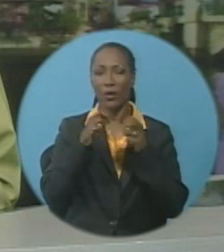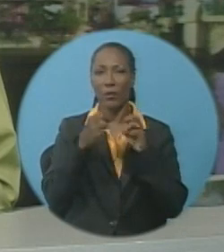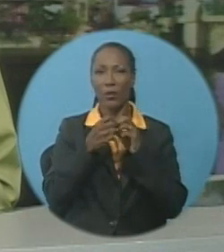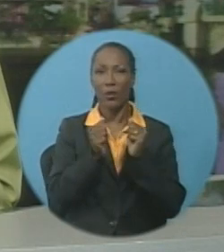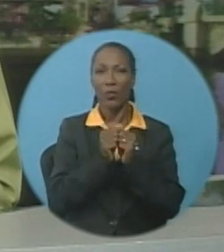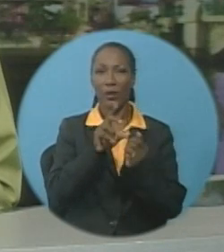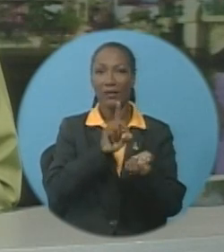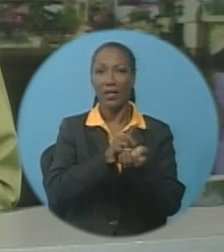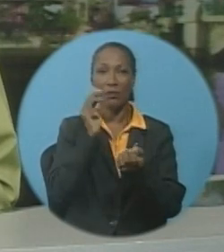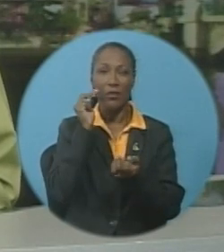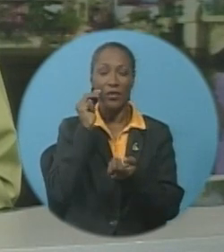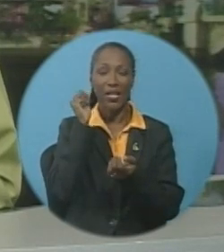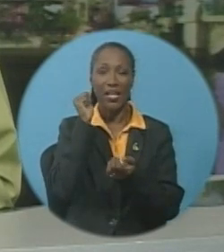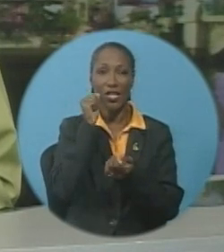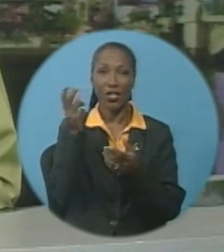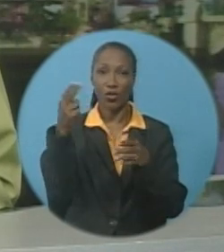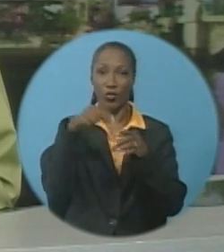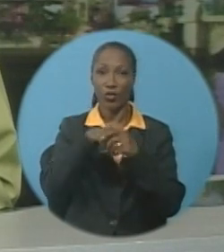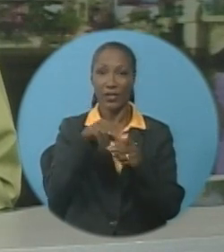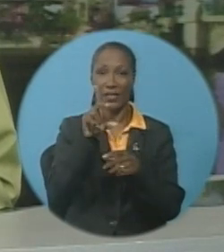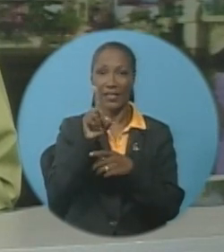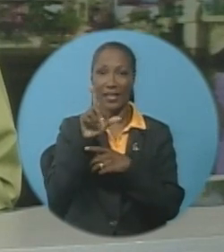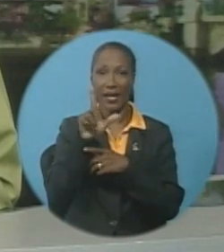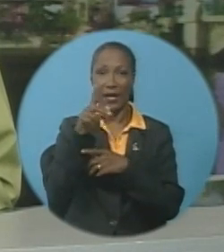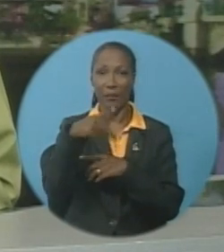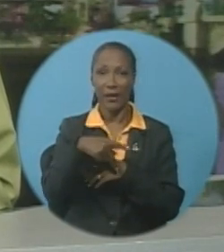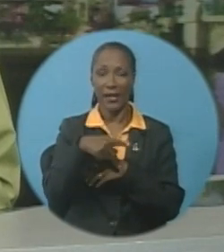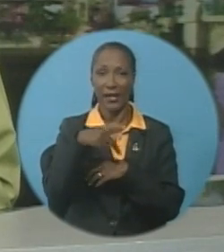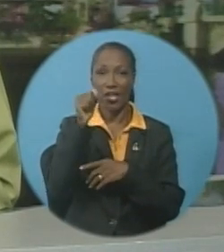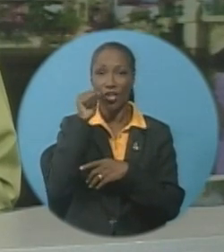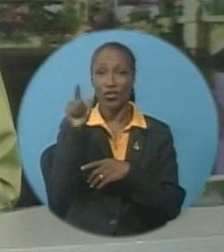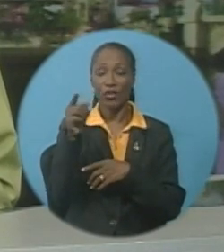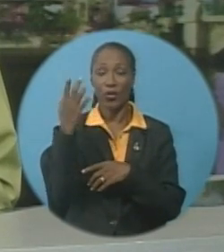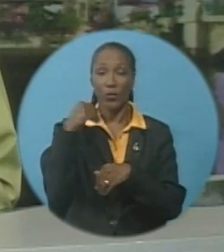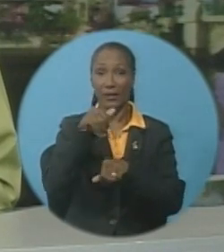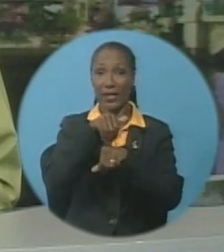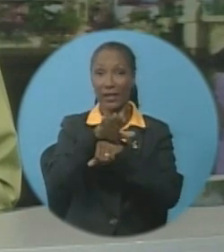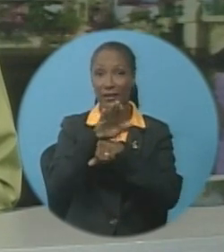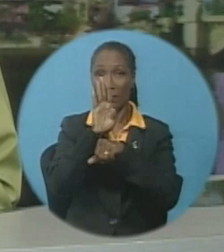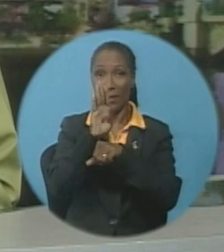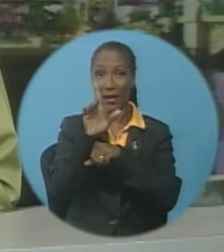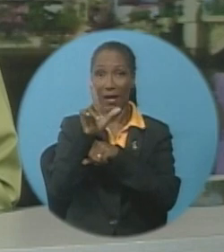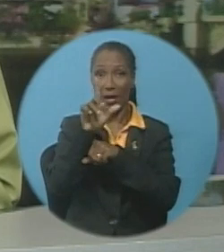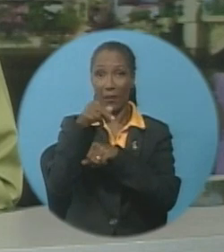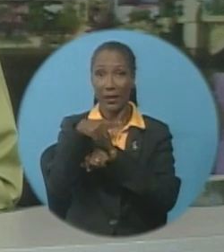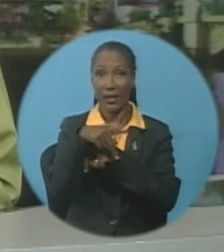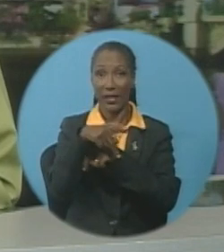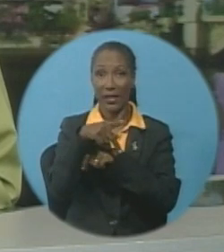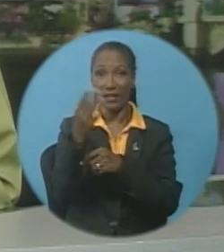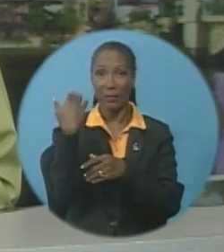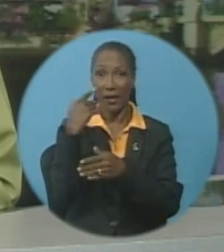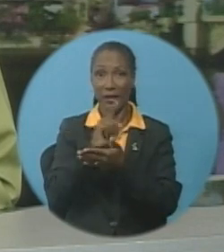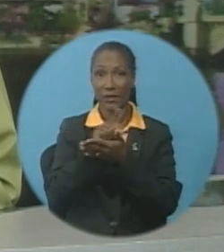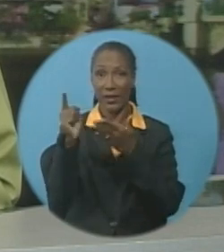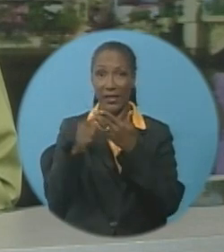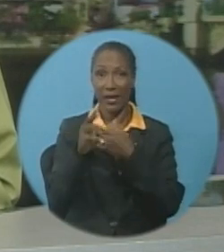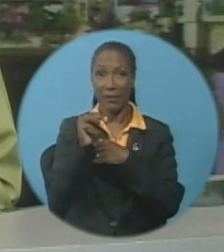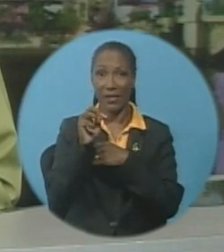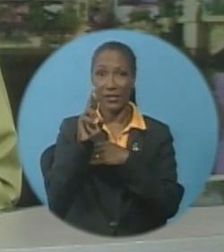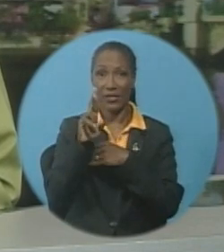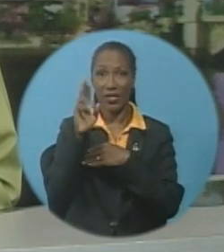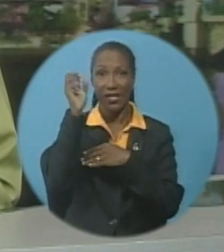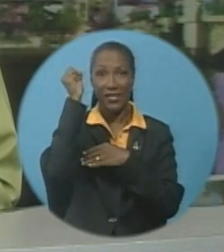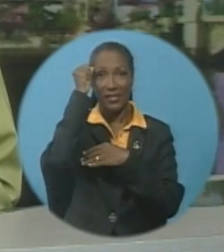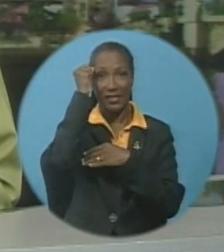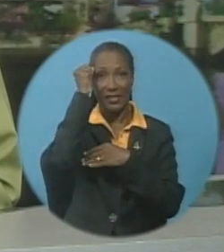the Democratic Labour Party. Dr. Agard was expelled from the opposition BLP over the weekend. Mr. Sinclair says the doors